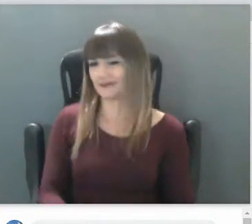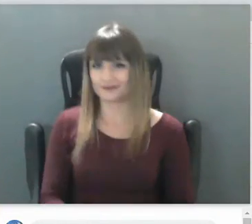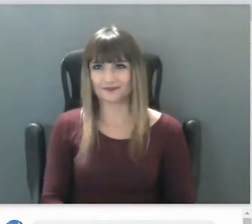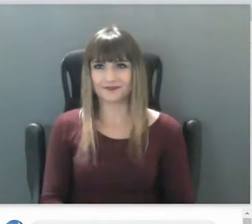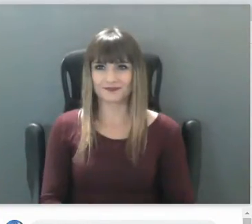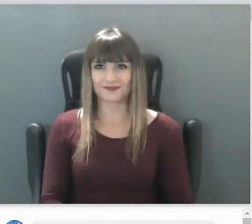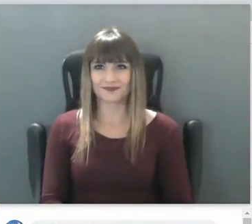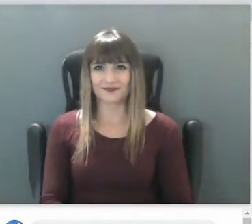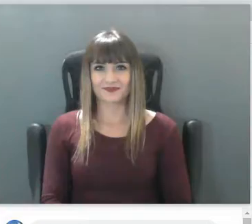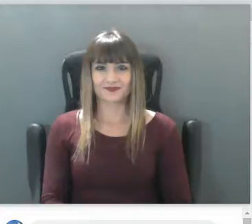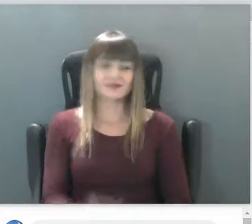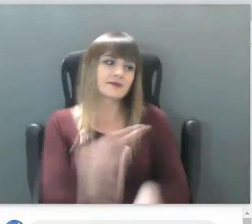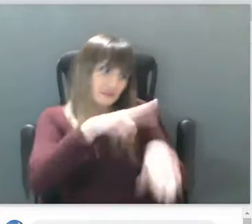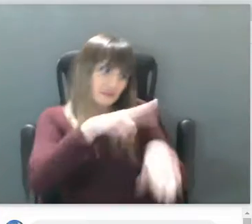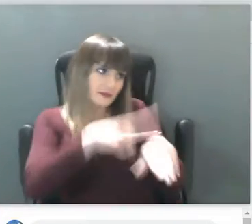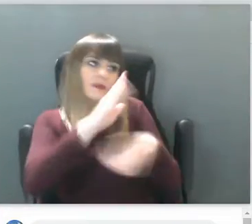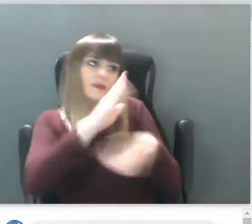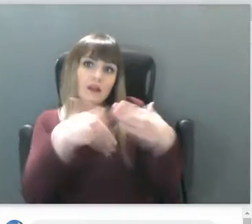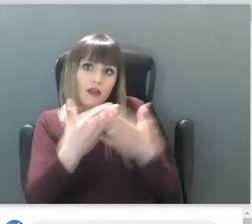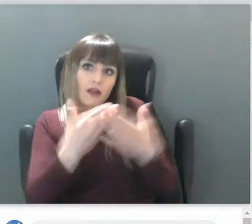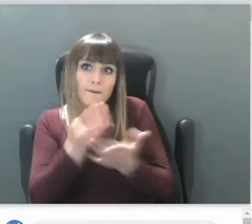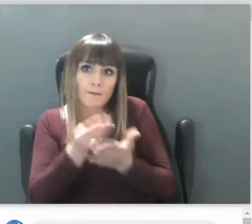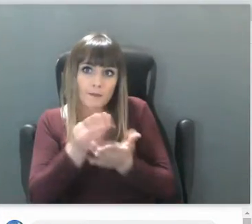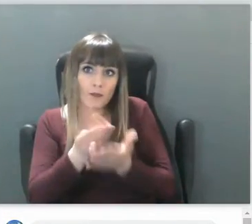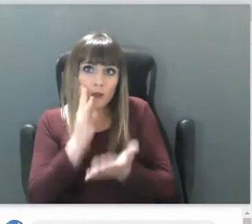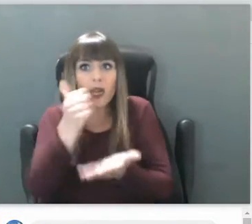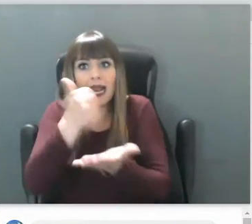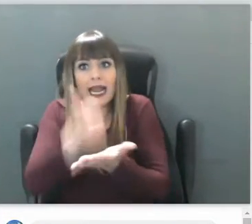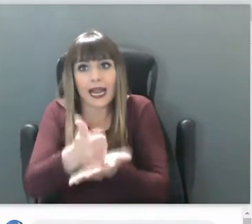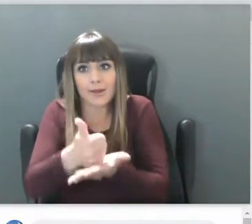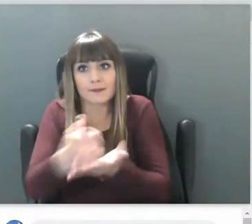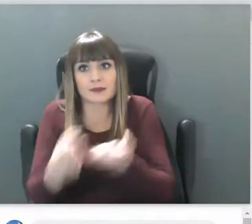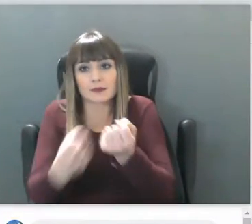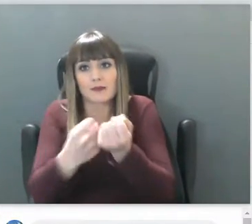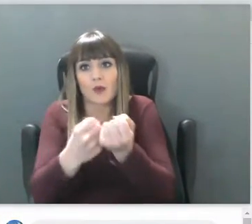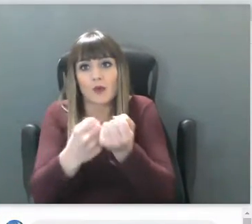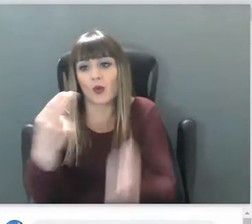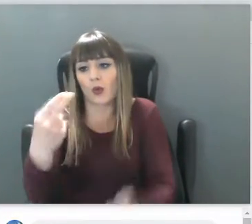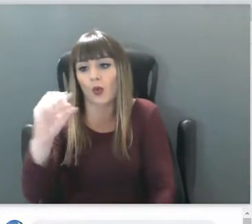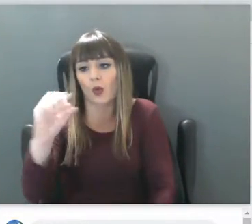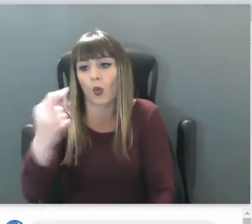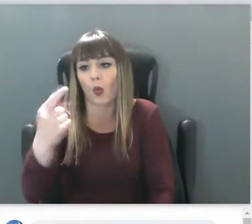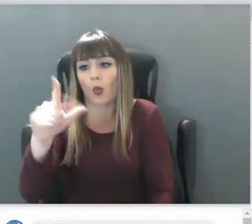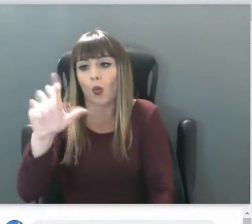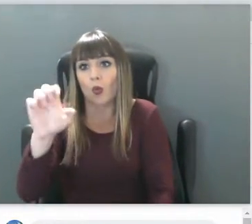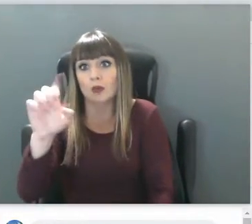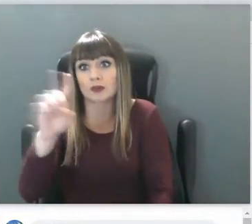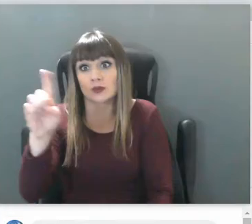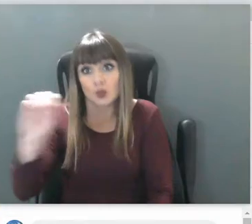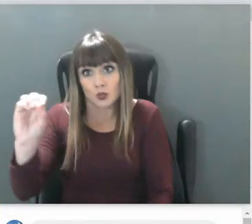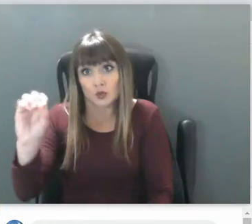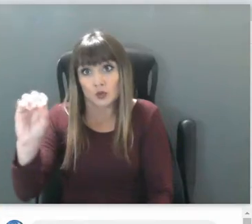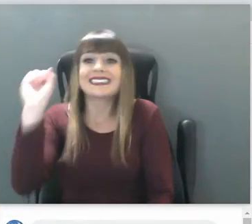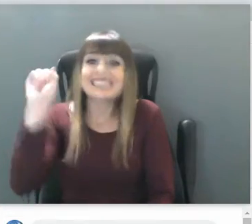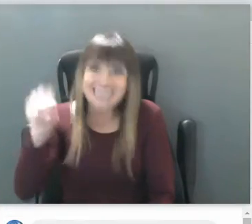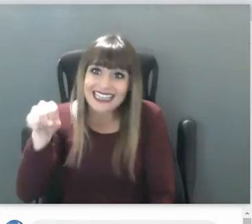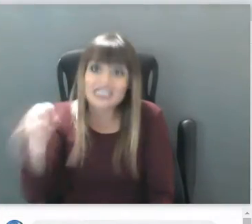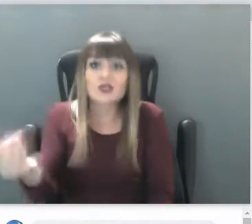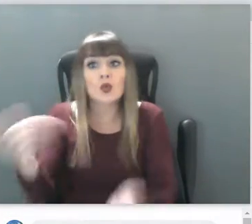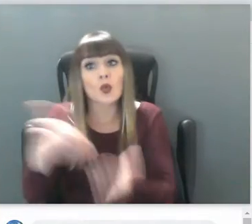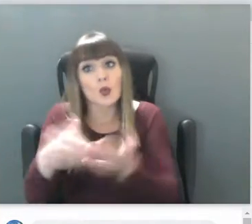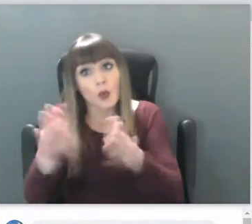go. And of course, all the proceeds help support Hogle Zoo. And even though we're reopening on Saturday, obviously our revenue